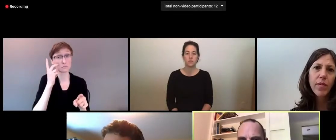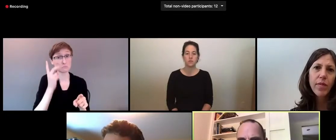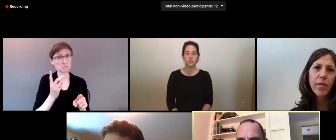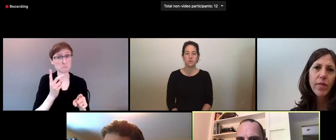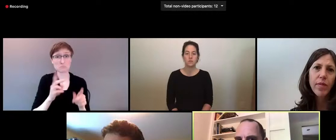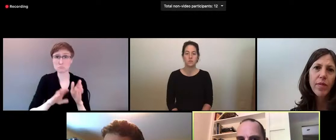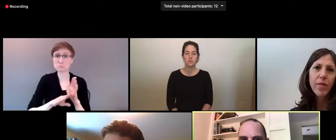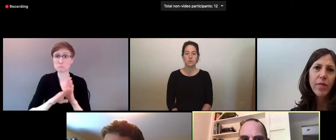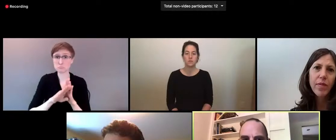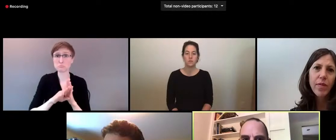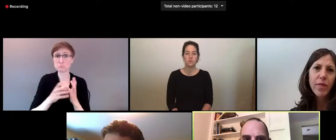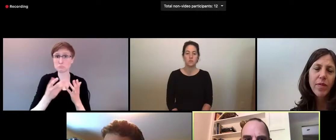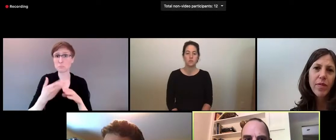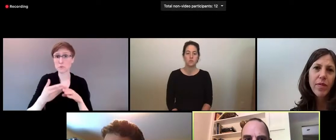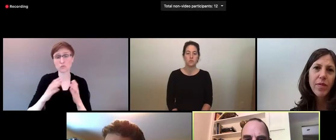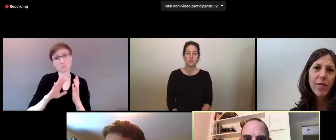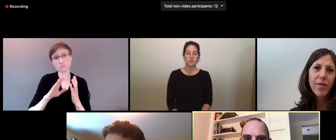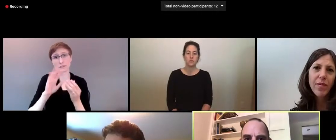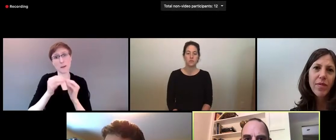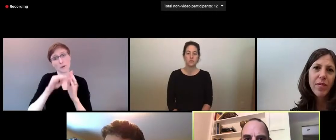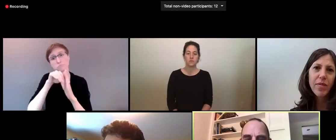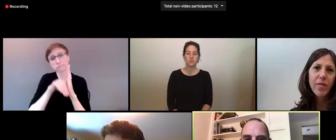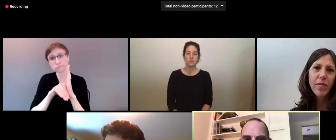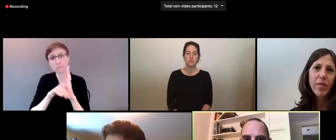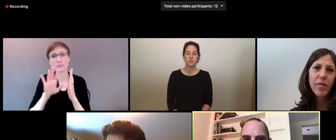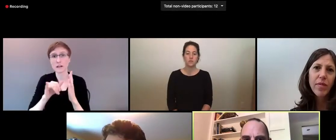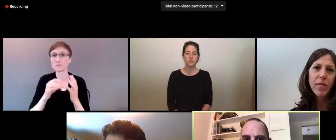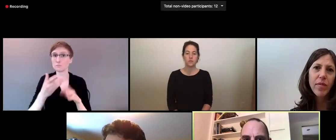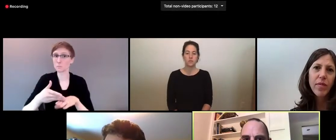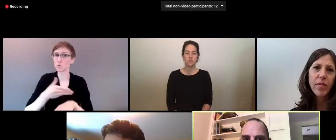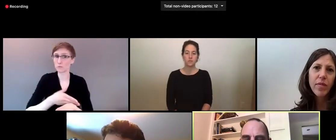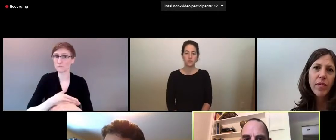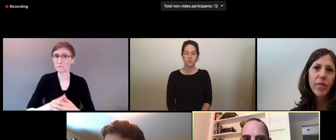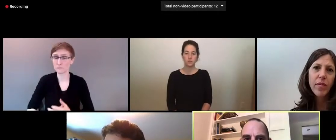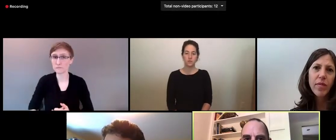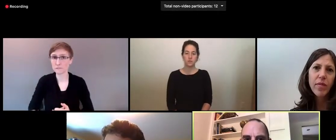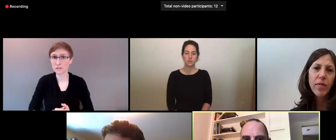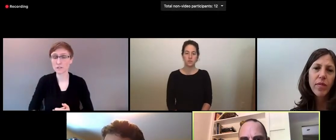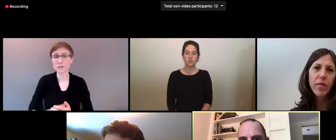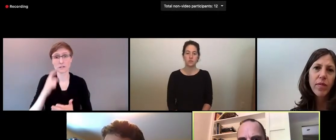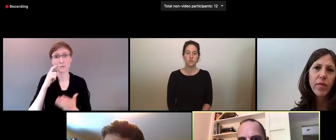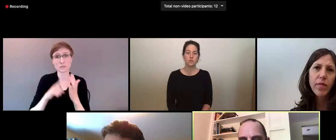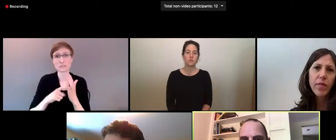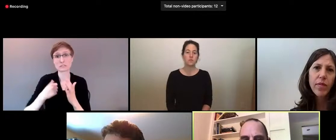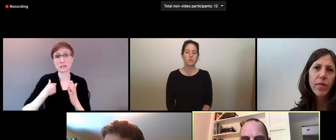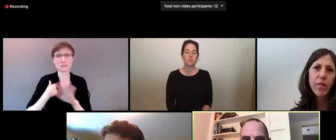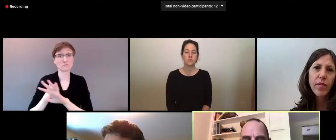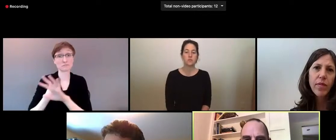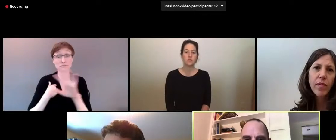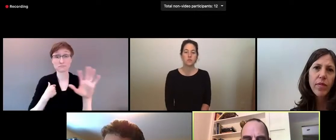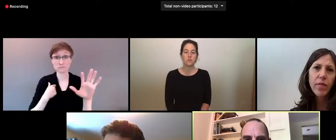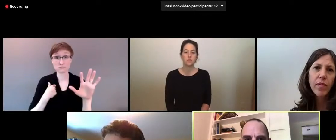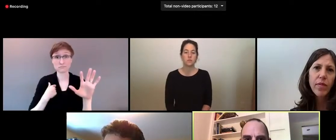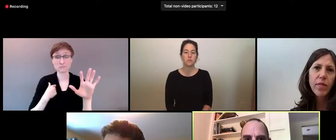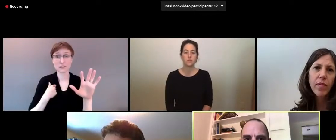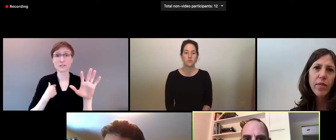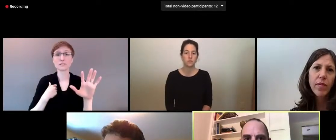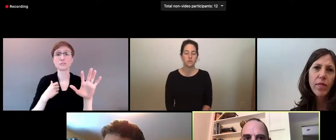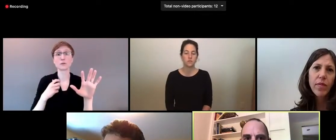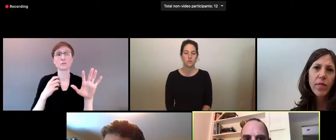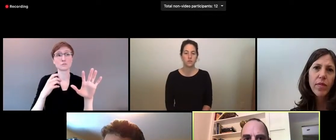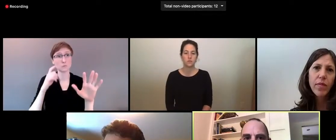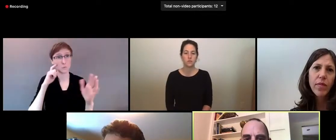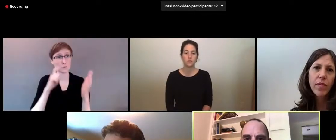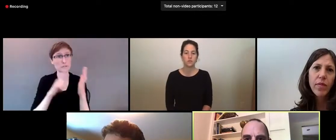that magic number R that we talk about has dropped quite a bit across Canada to about Public Health Agency of Canada's reporting